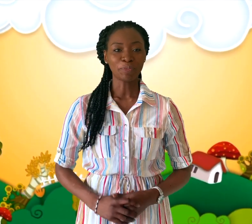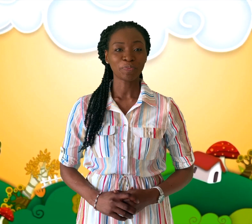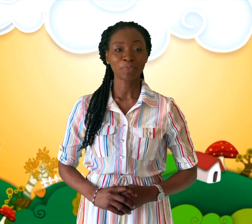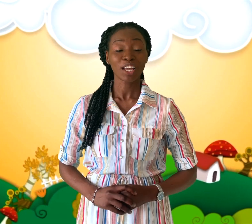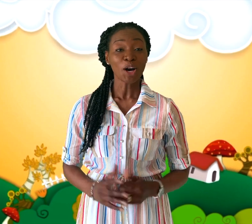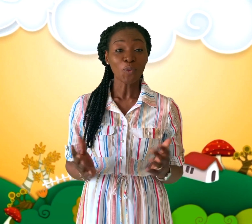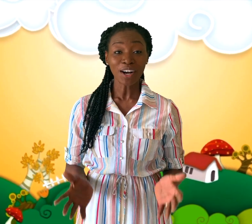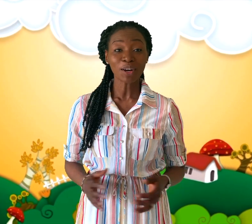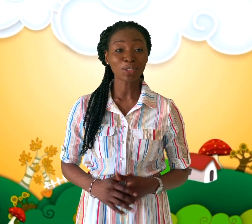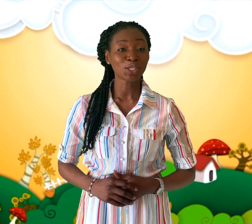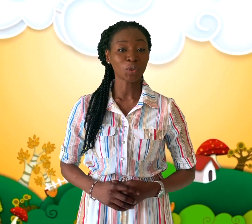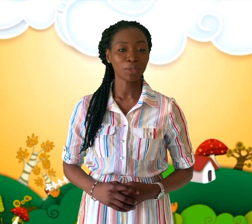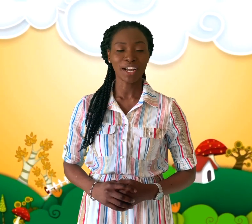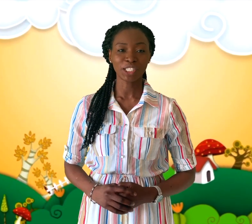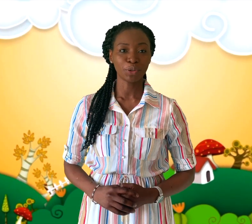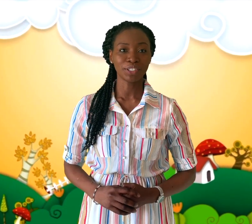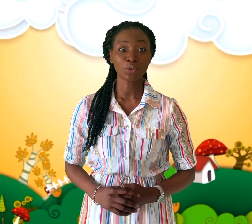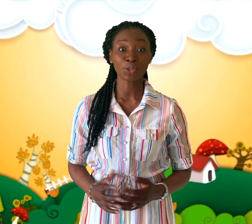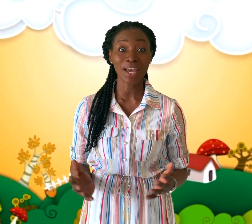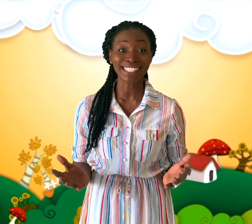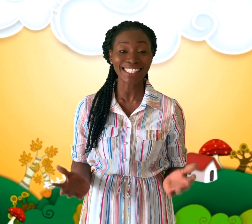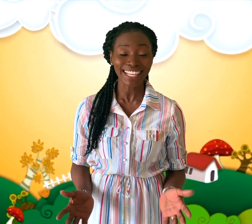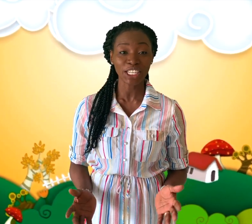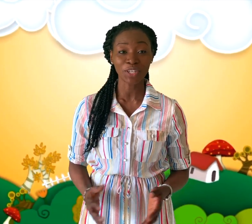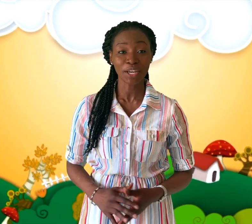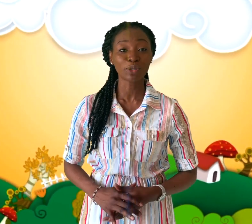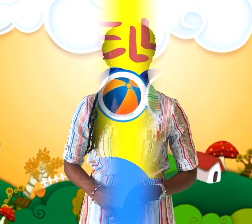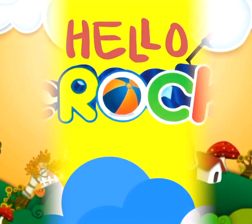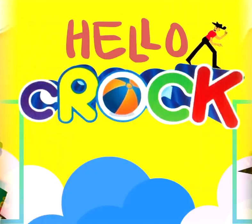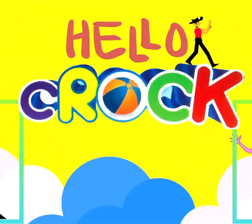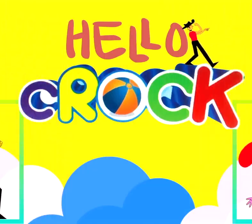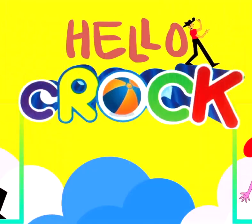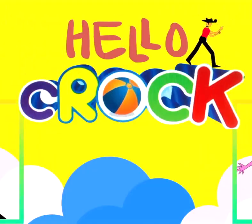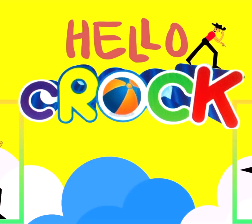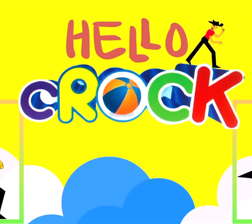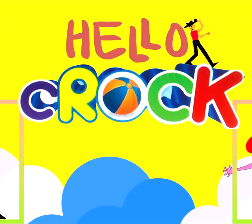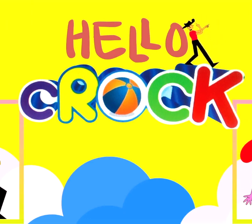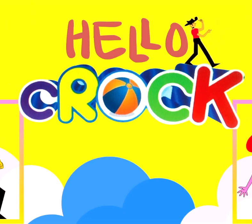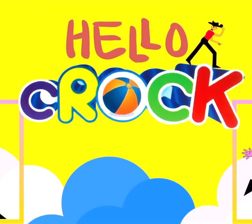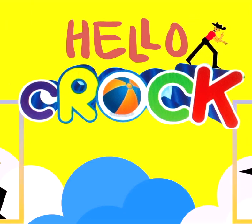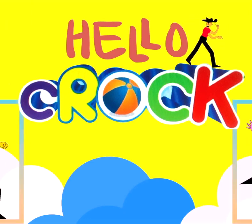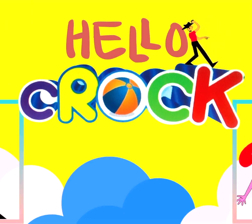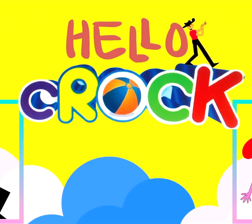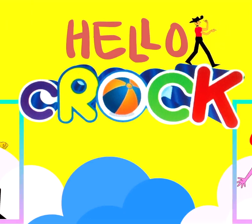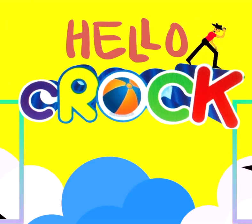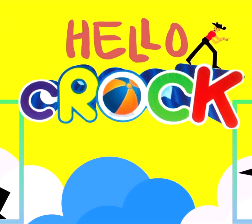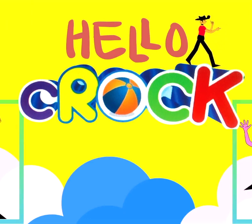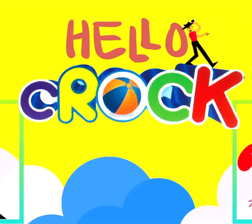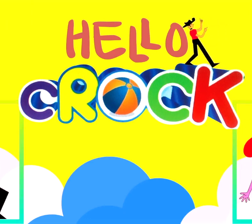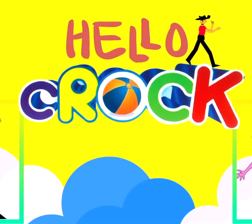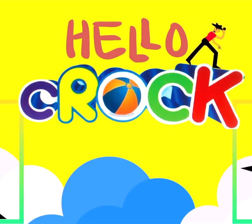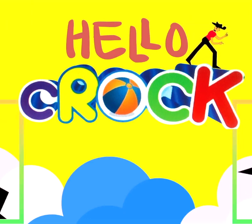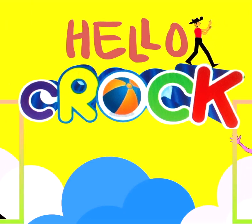Good job. Welcome to this worship experience. We're so excited you are able to join in today. So,